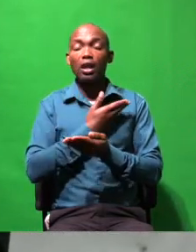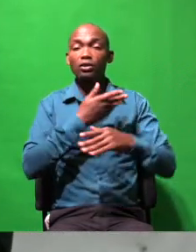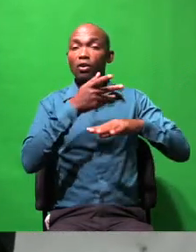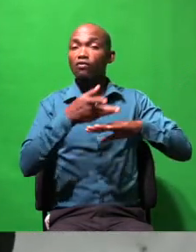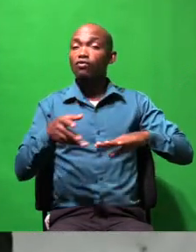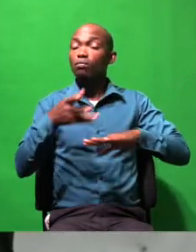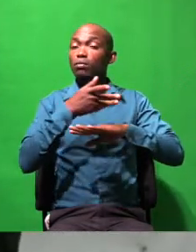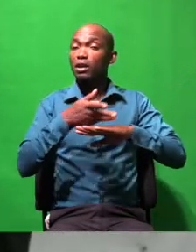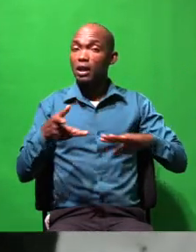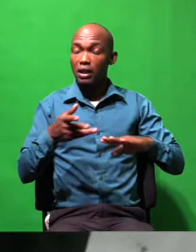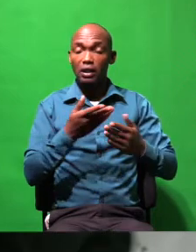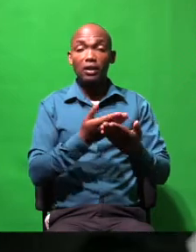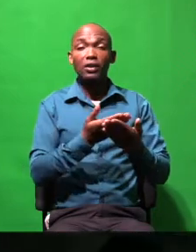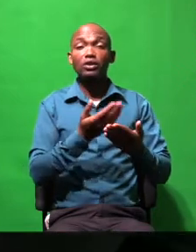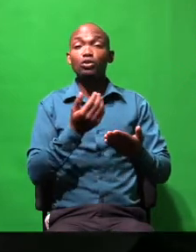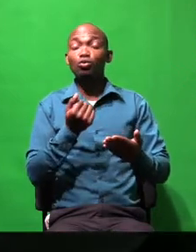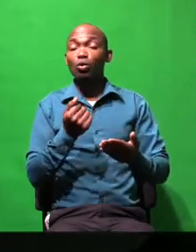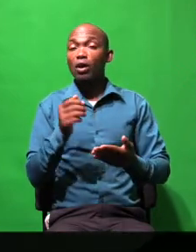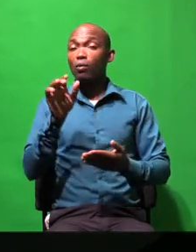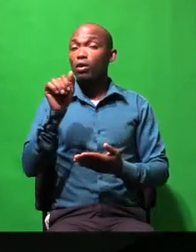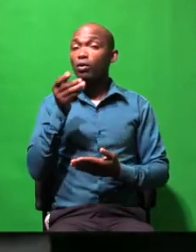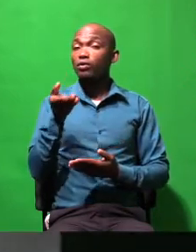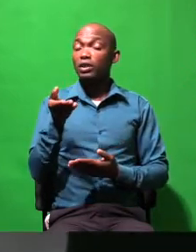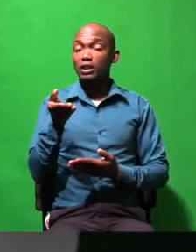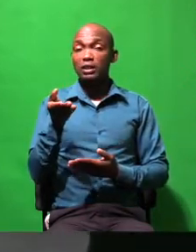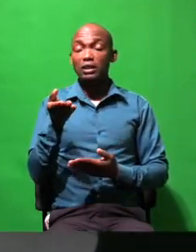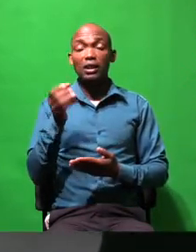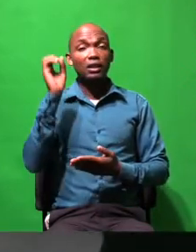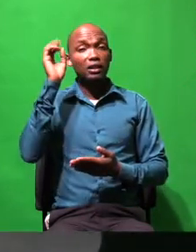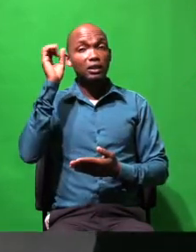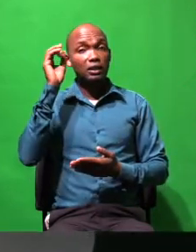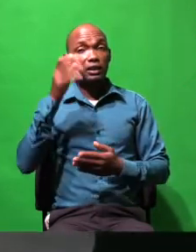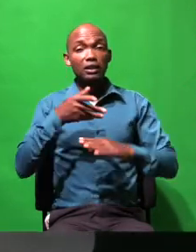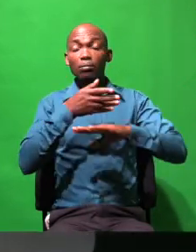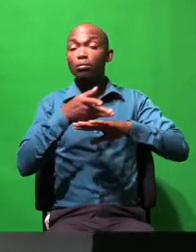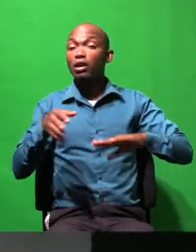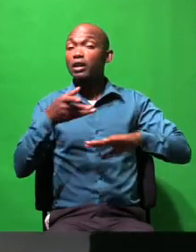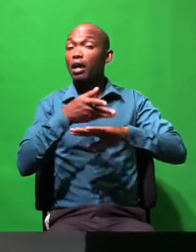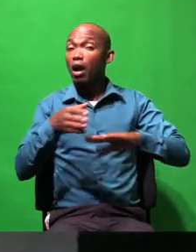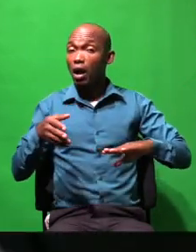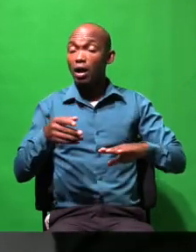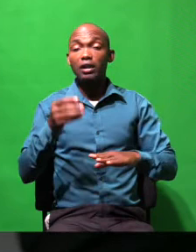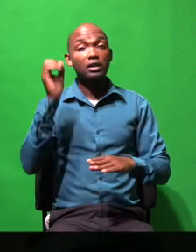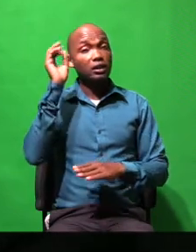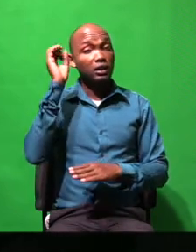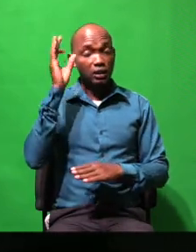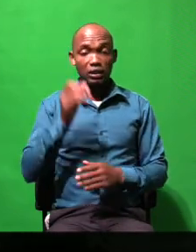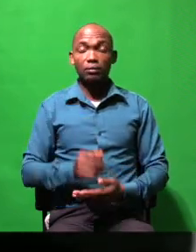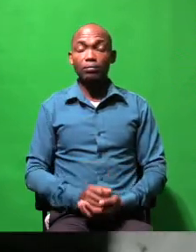blood. That's why we call this disease bleeder's disease. Are we